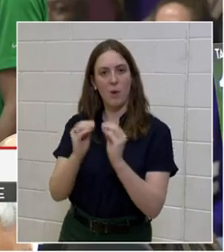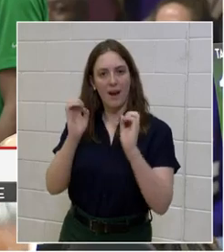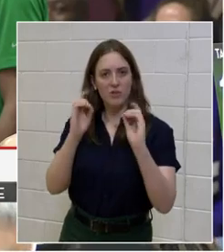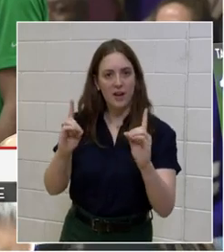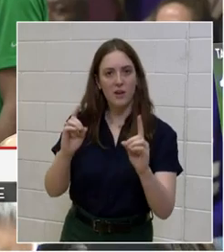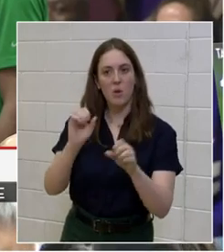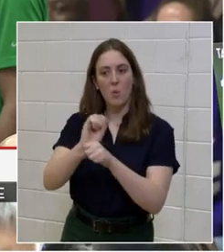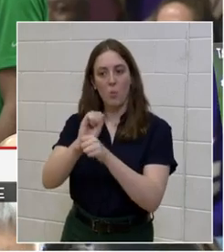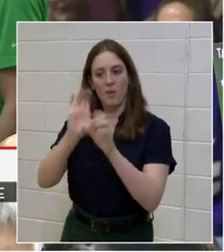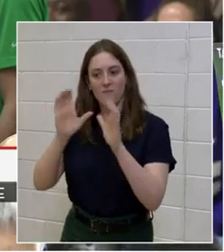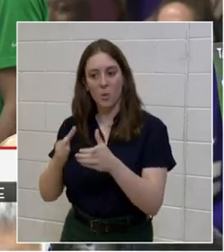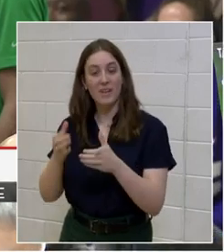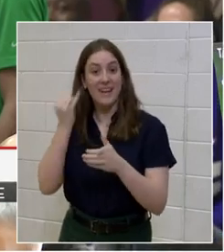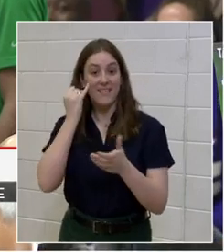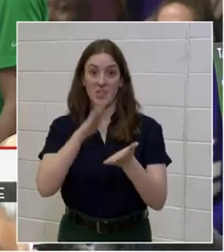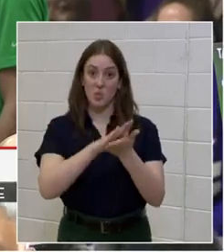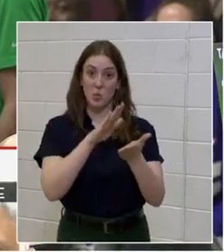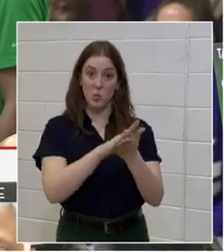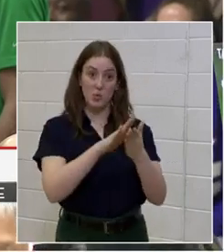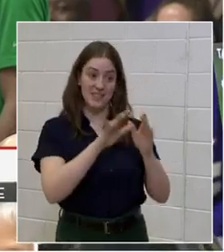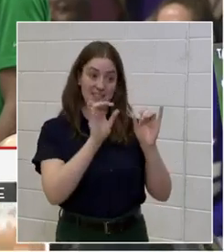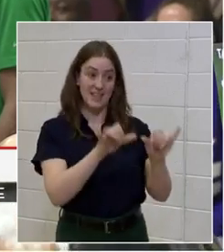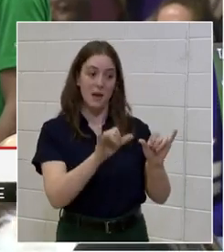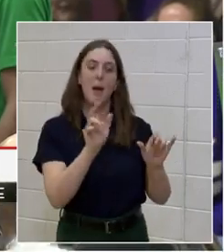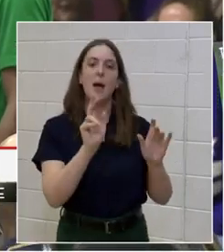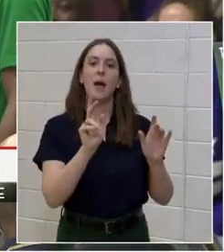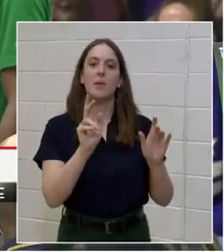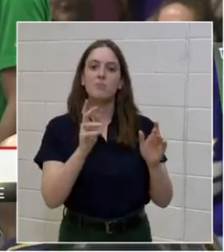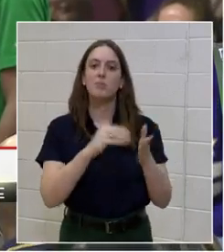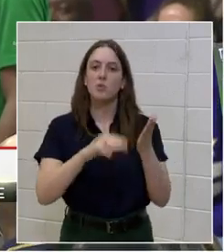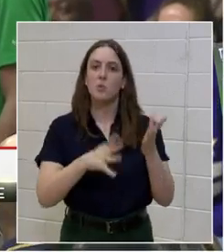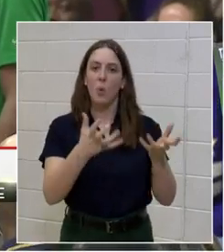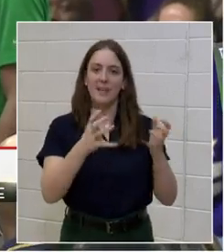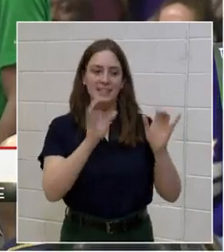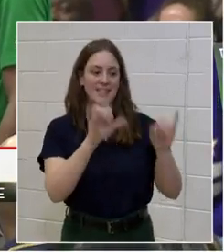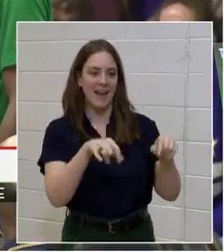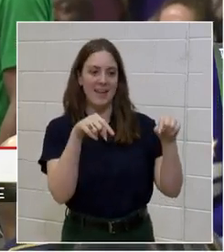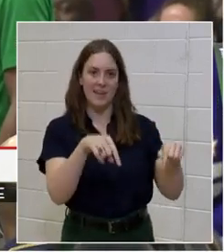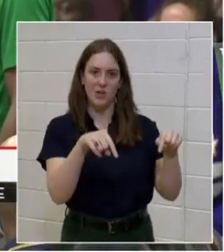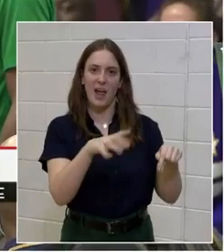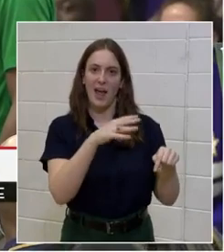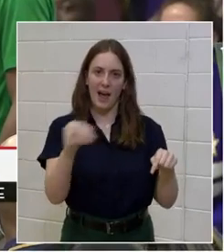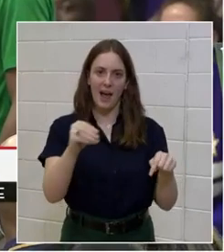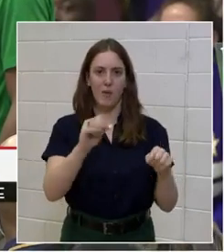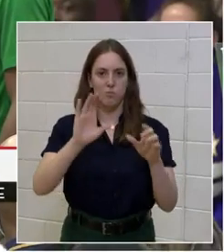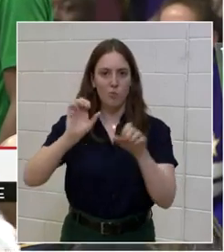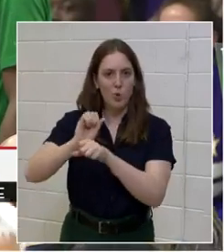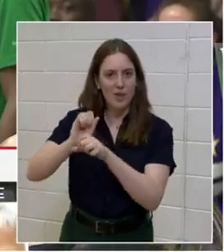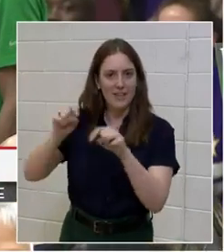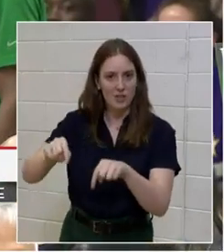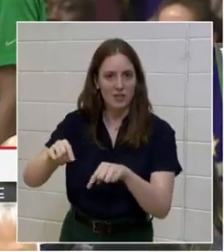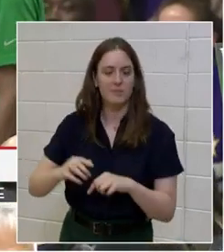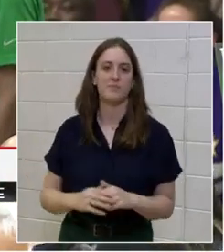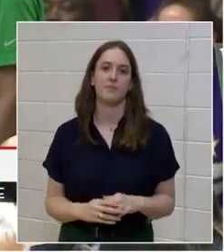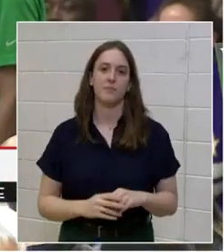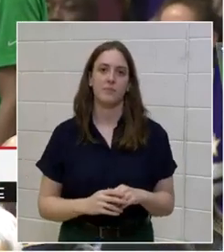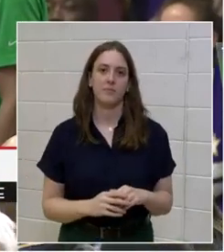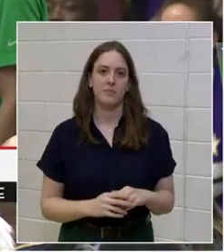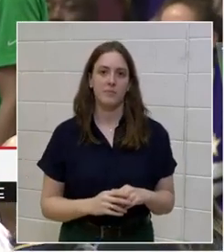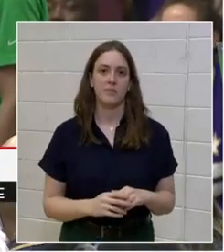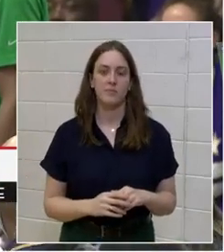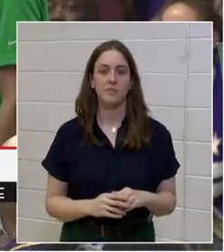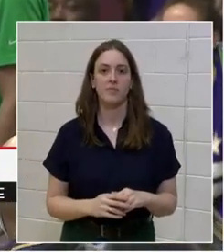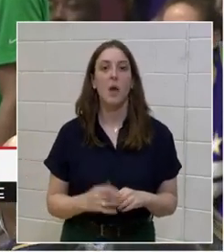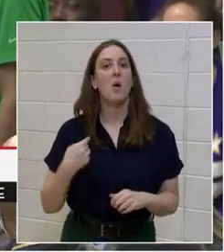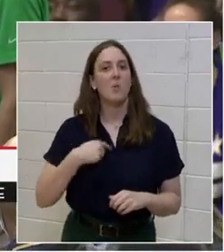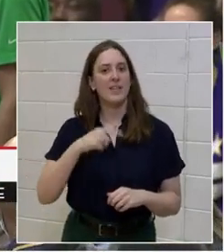schools sane, then our kids will want to stay in the city and go into the workforce. In a way that we have to retain some revenue so that